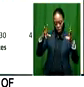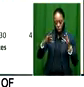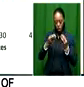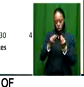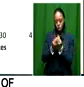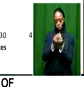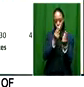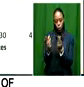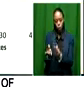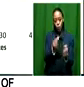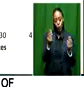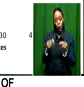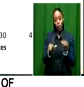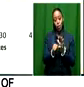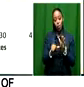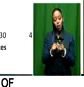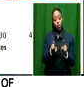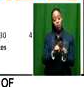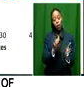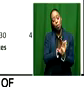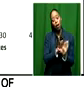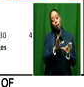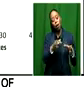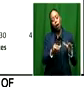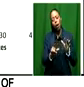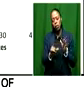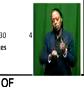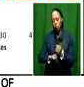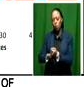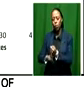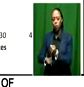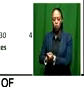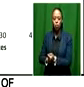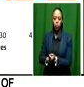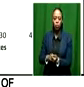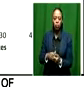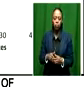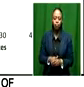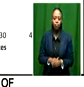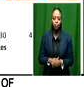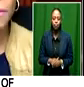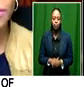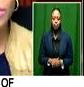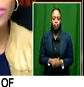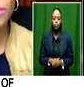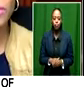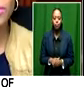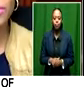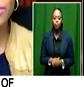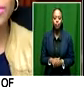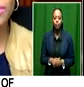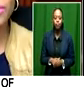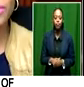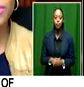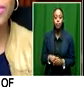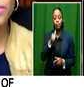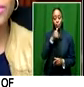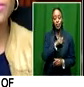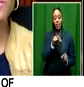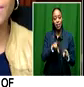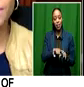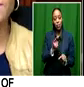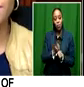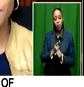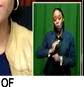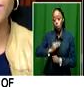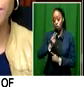important, and the private sector has been a huge supporter of this work. Yeah, which is encouraging, and we want to see